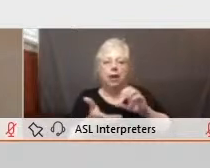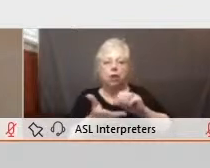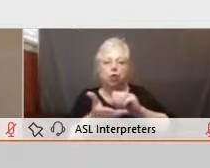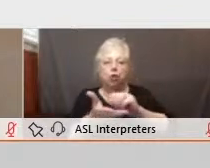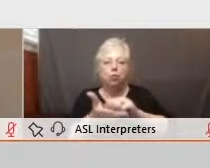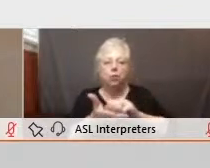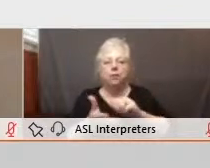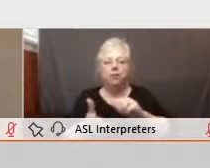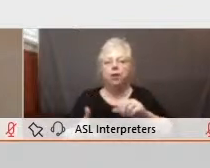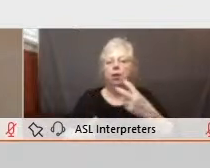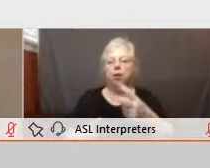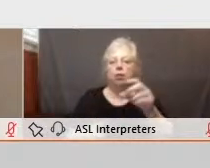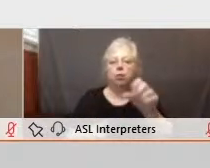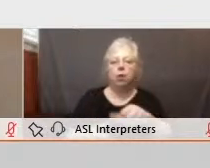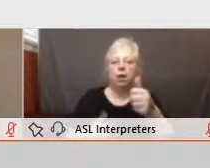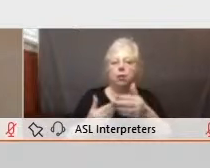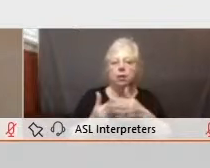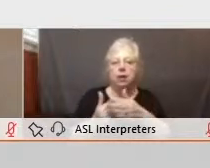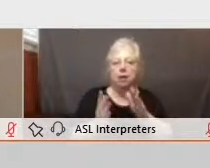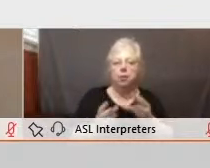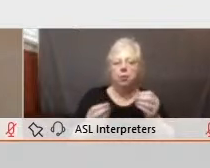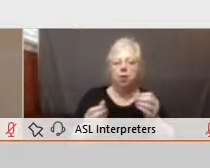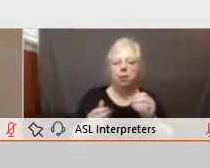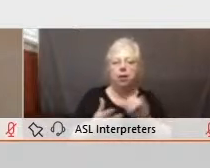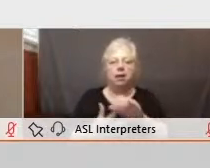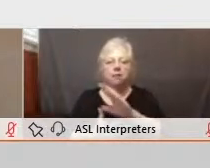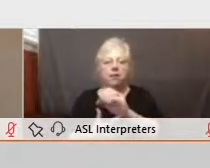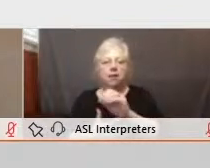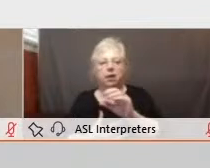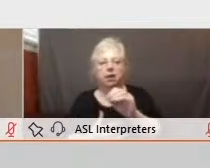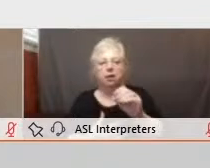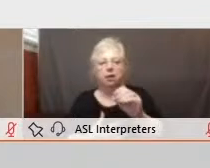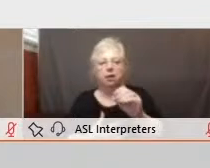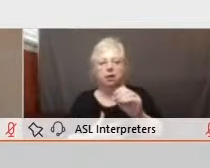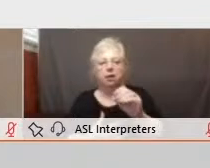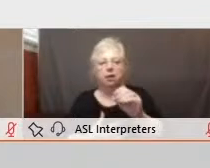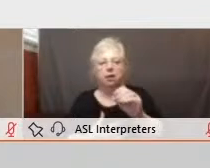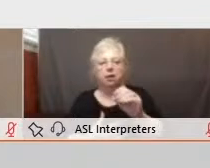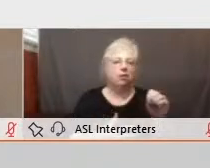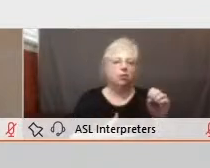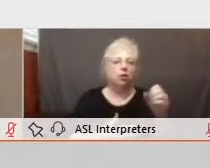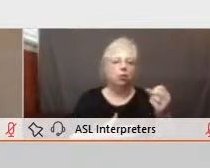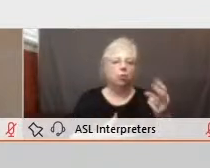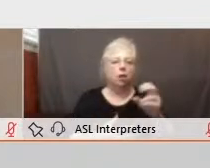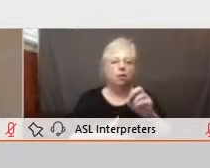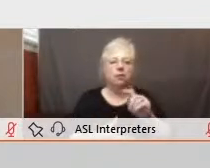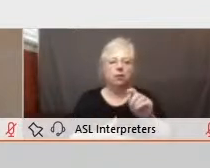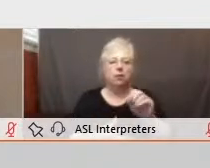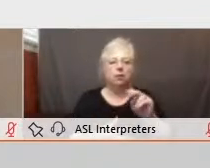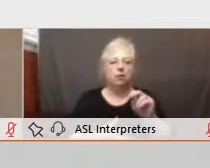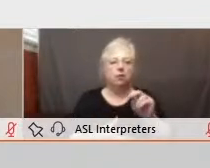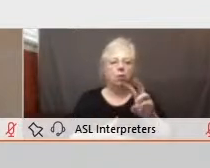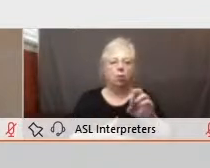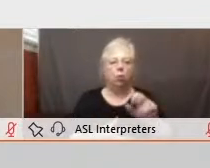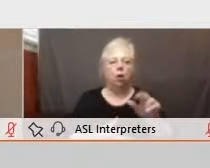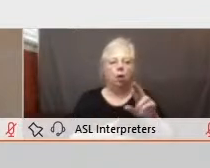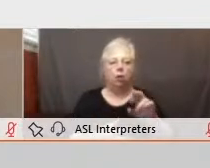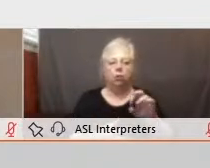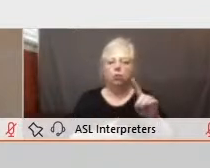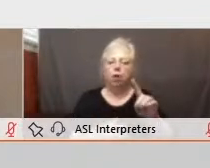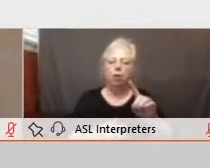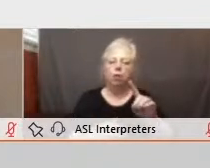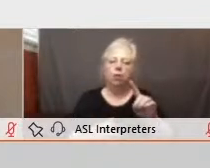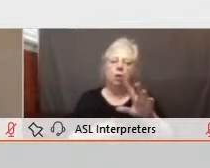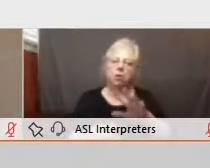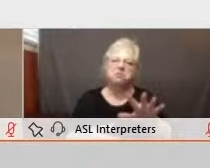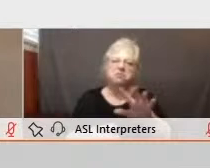other neighboring properties, that's 510 and 512 Stonewall Road, within roughly